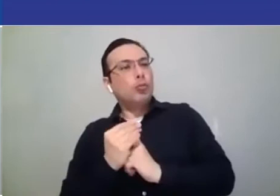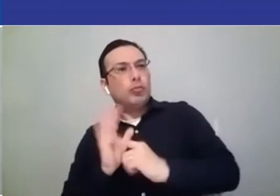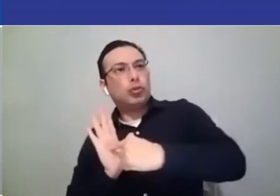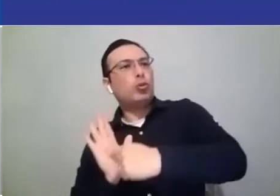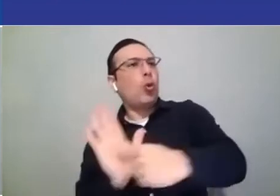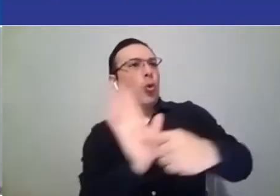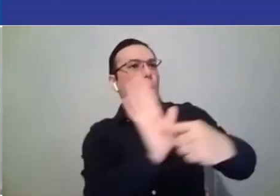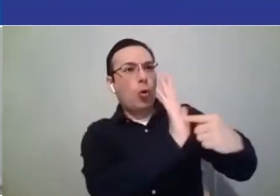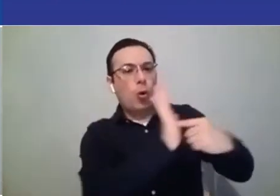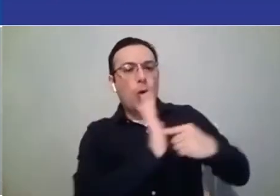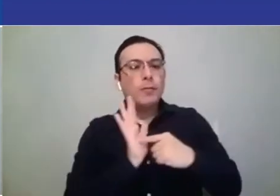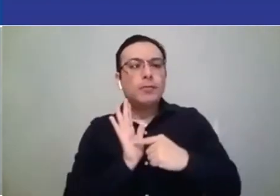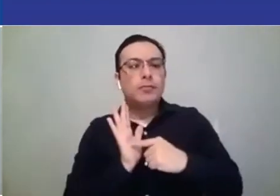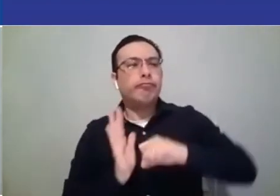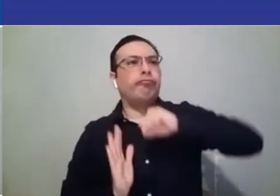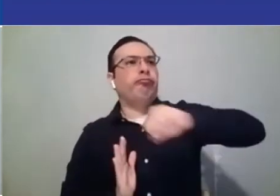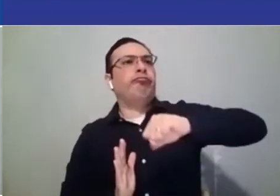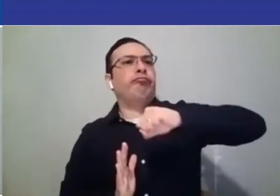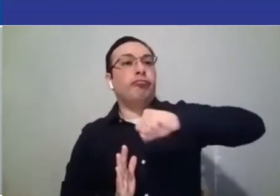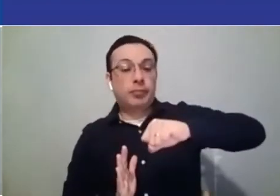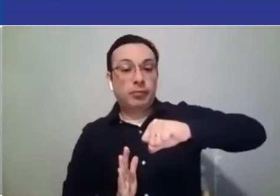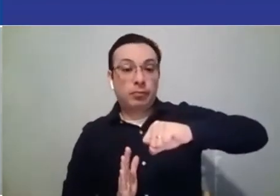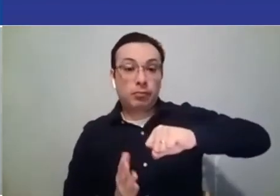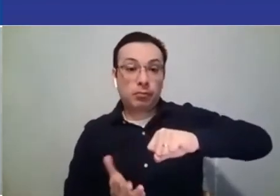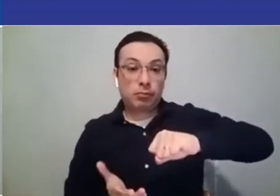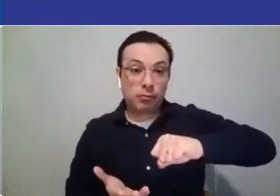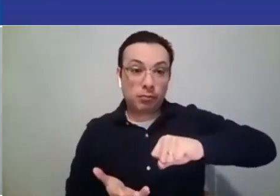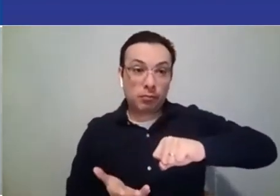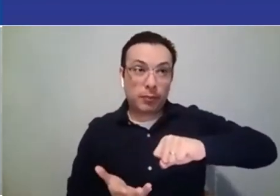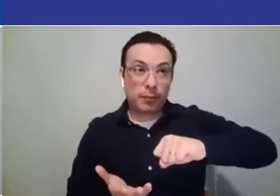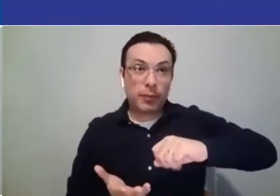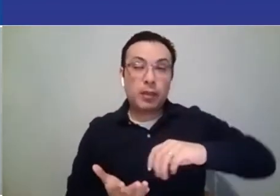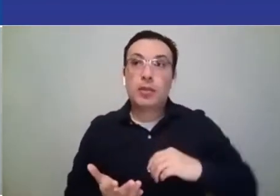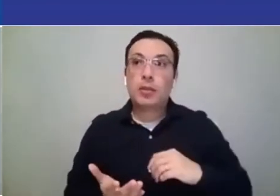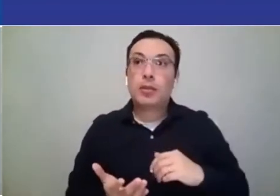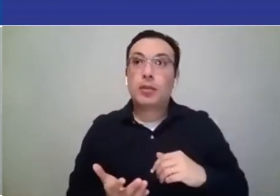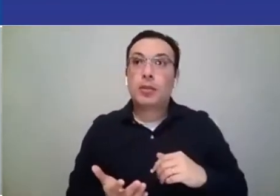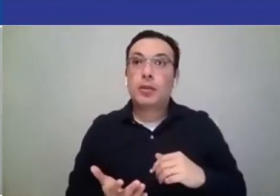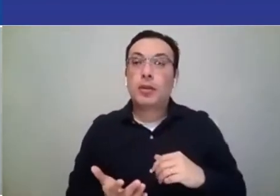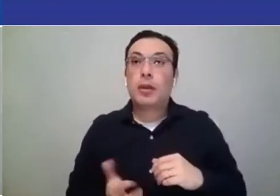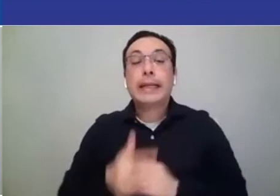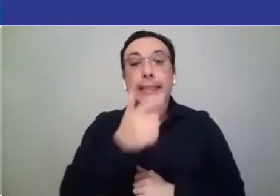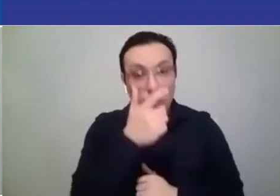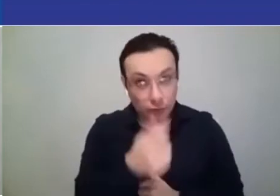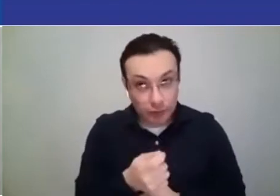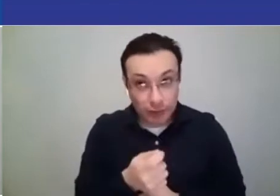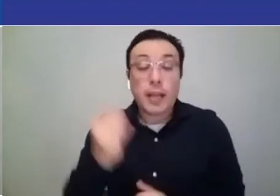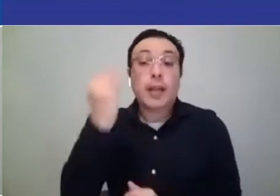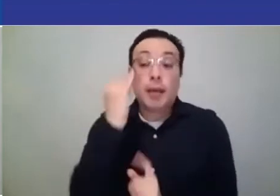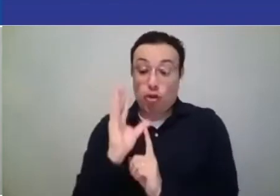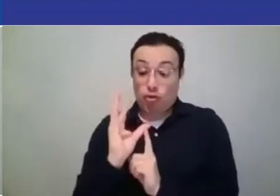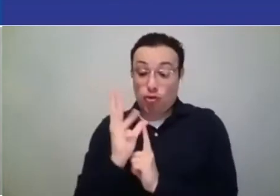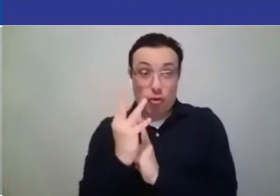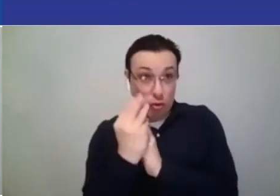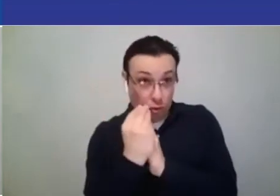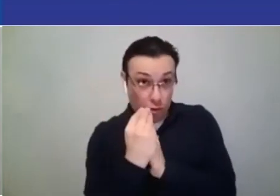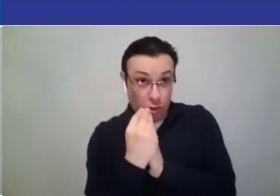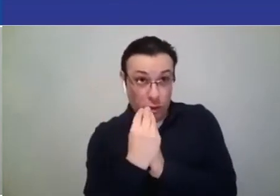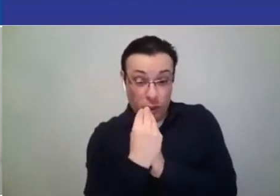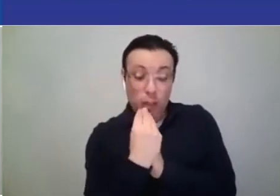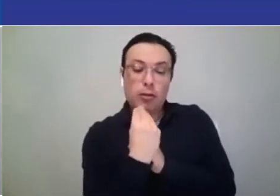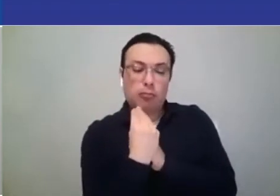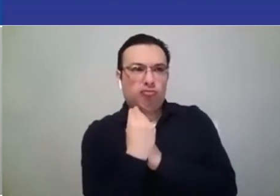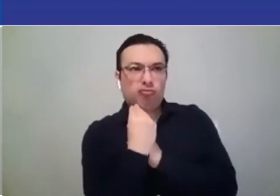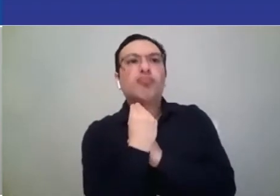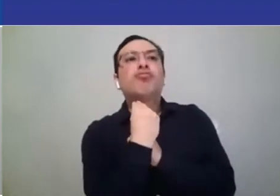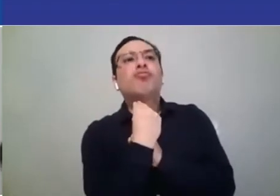Palestinian culture, and to say that resistance dance is a form of culture is resistance. Actually, presenting your